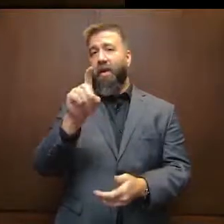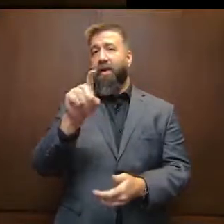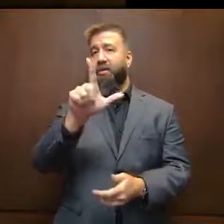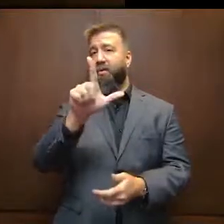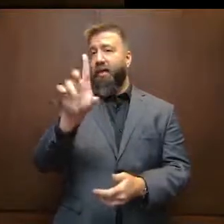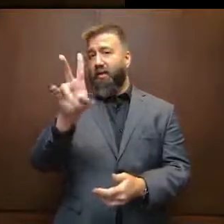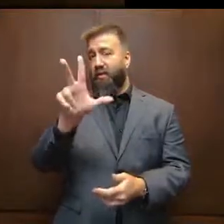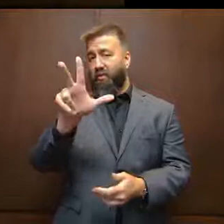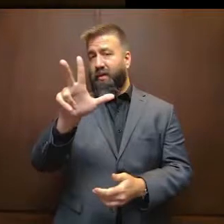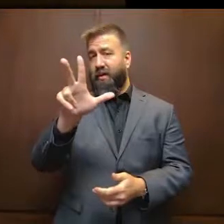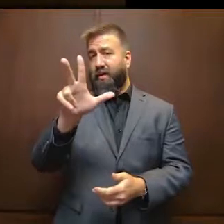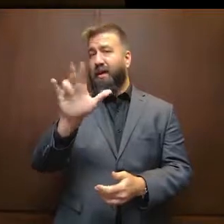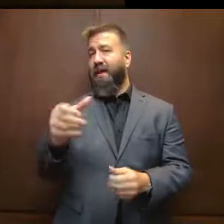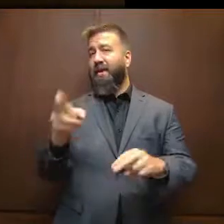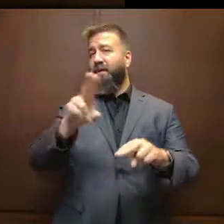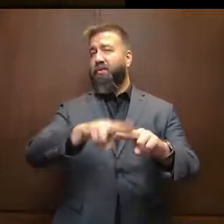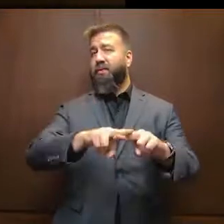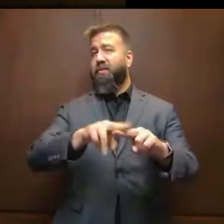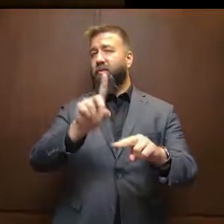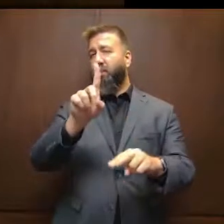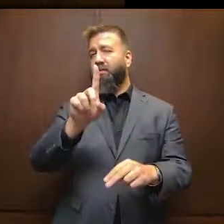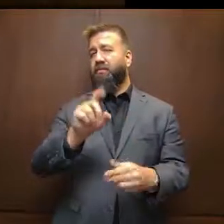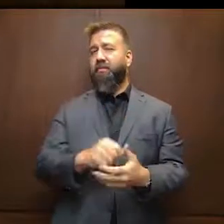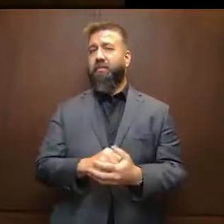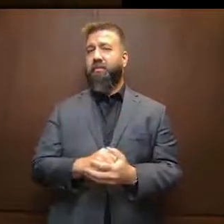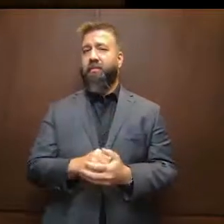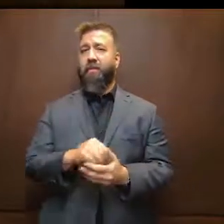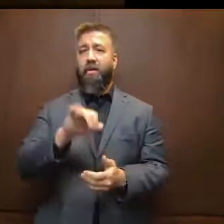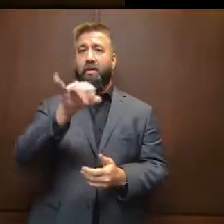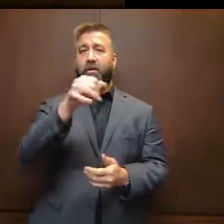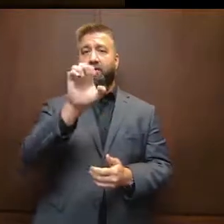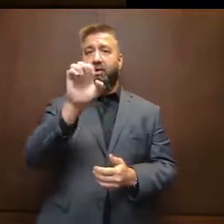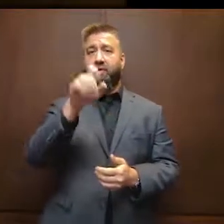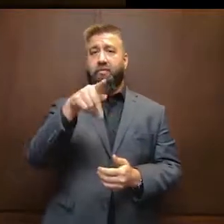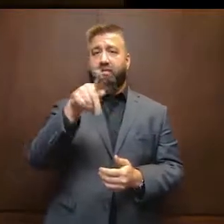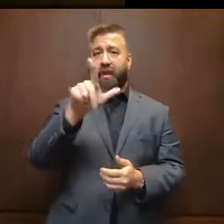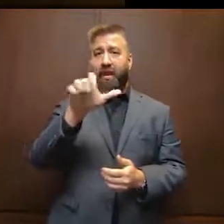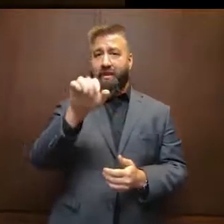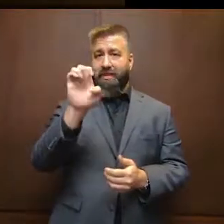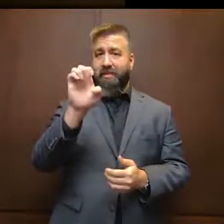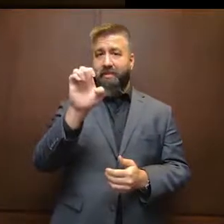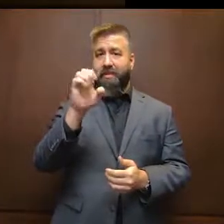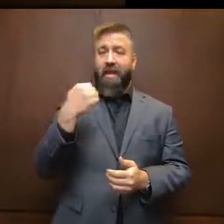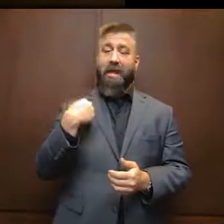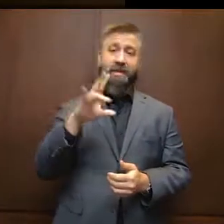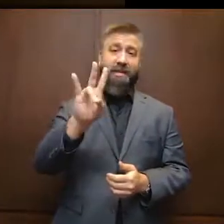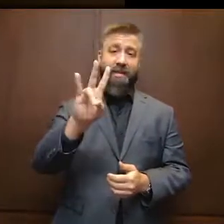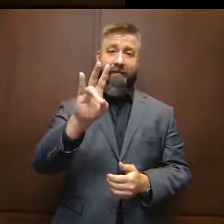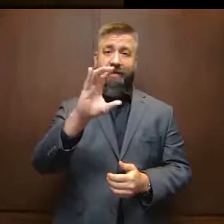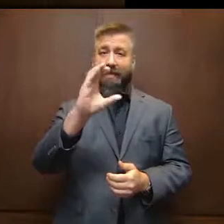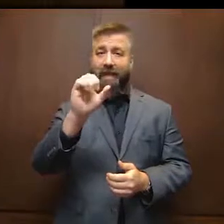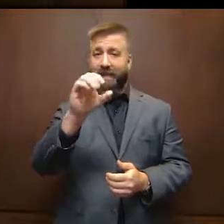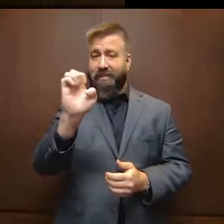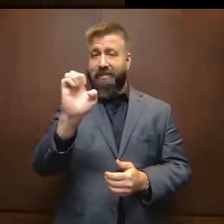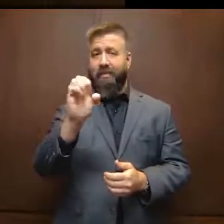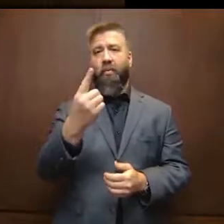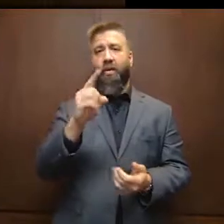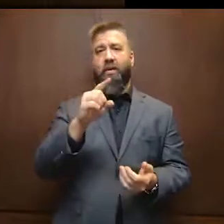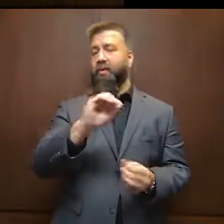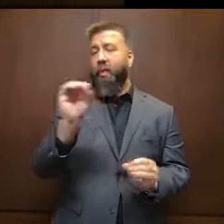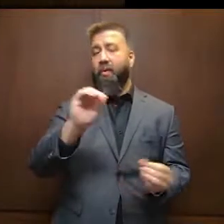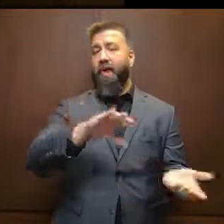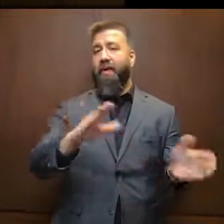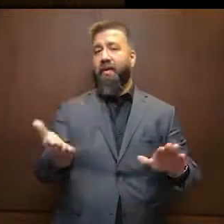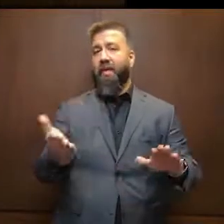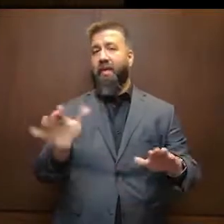an increase of 1 case. Joe's Place in Shiloh has 7 cases and no deaths, and that is an increase of 5